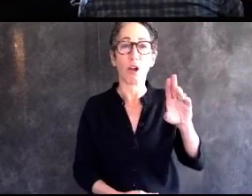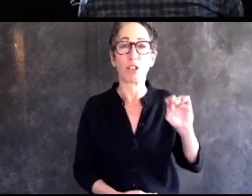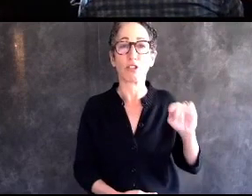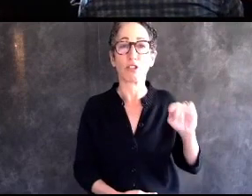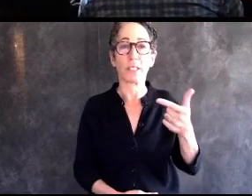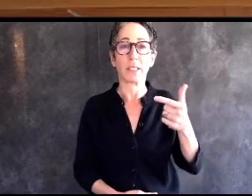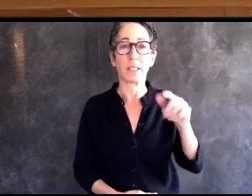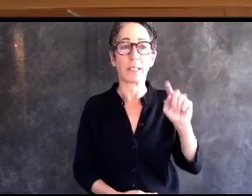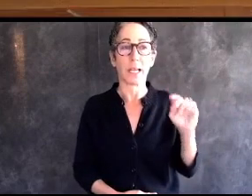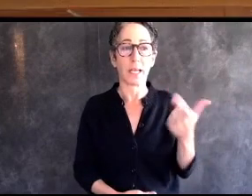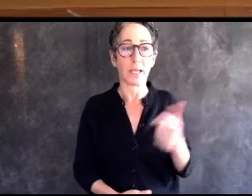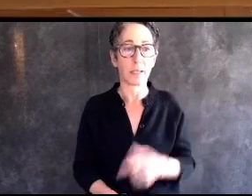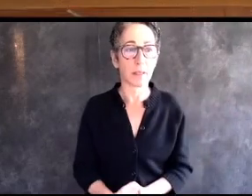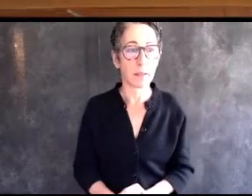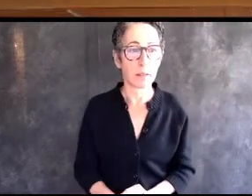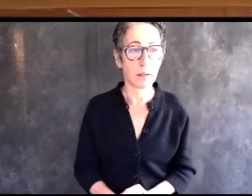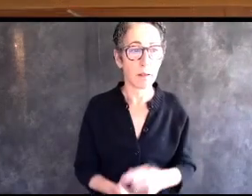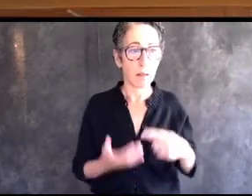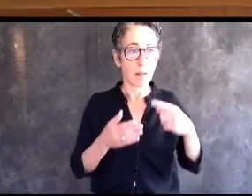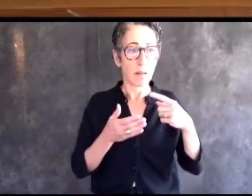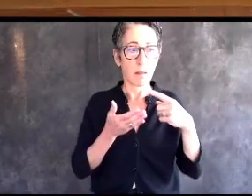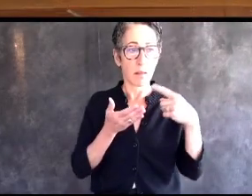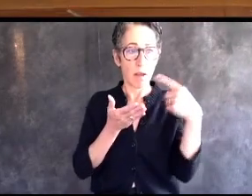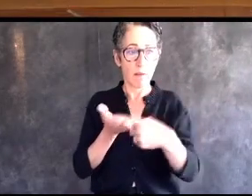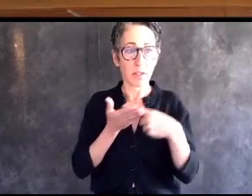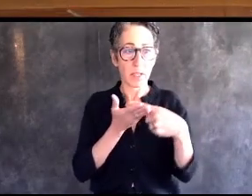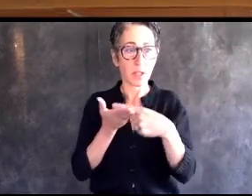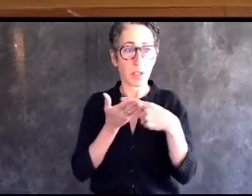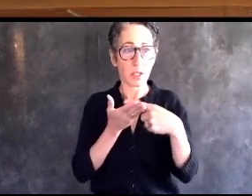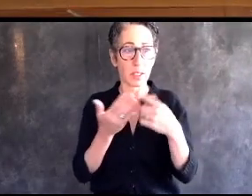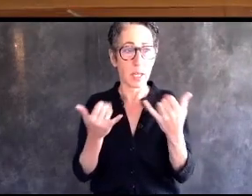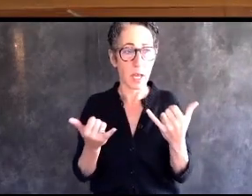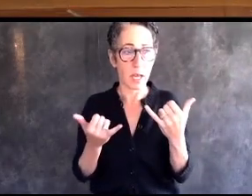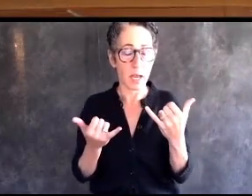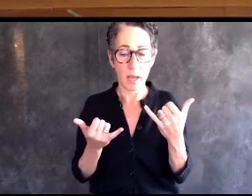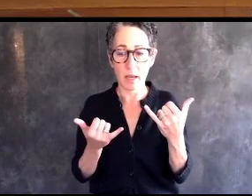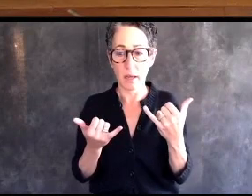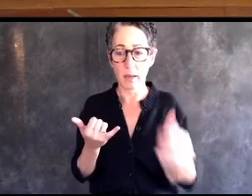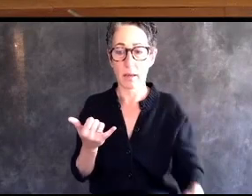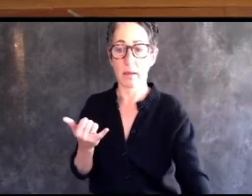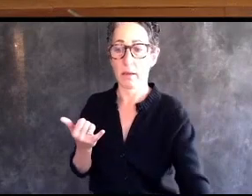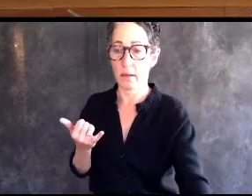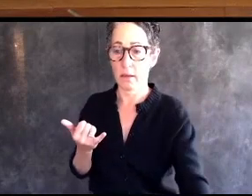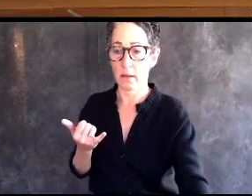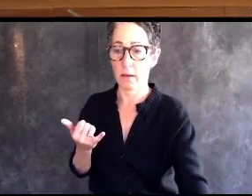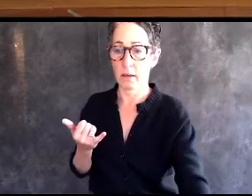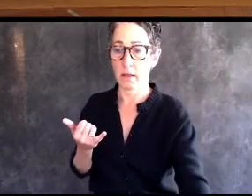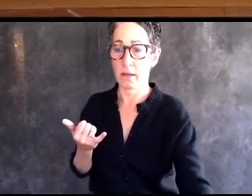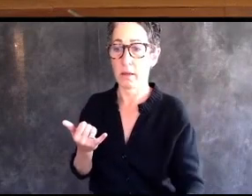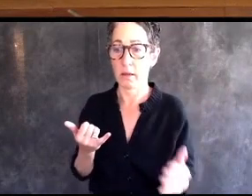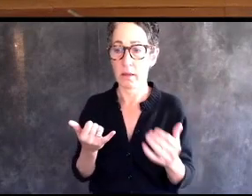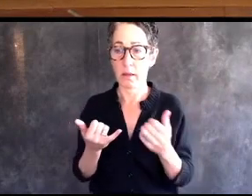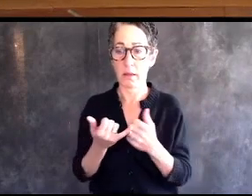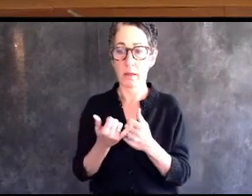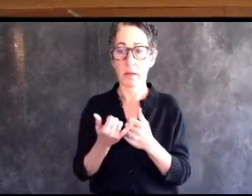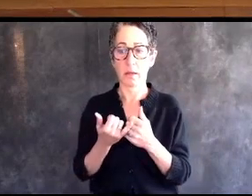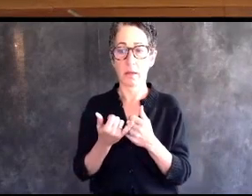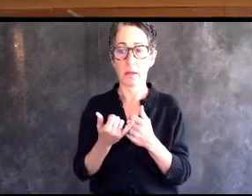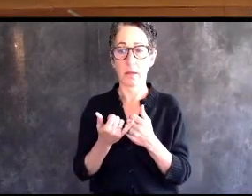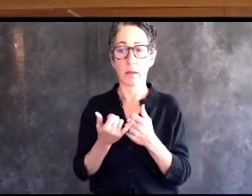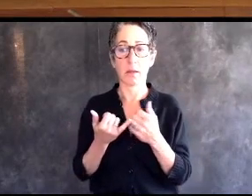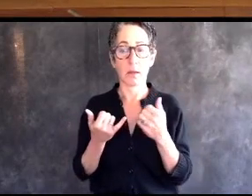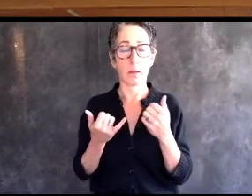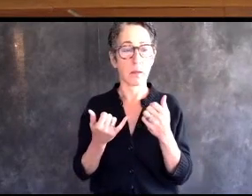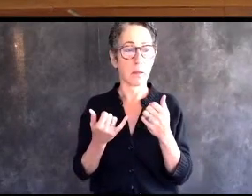The conversation today will be led by our own Professor Beth Noveck. Beth is obviously a professor here at